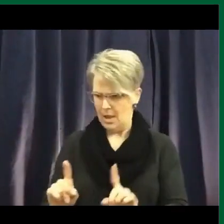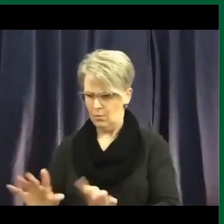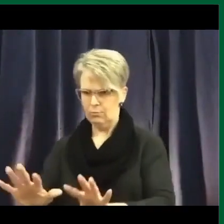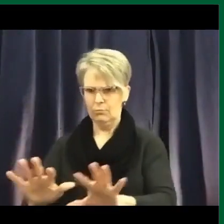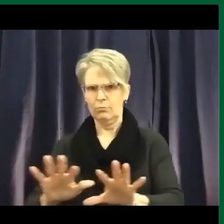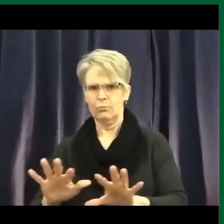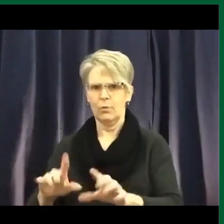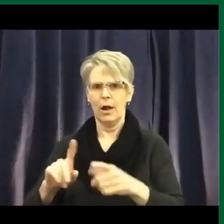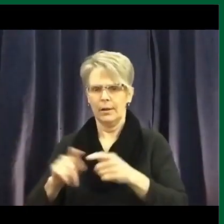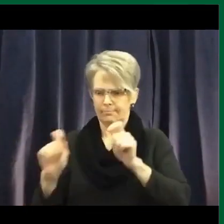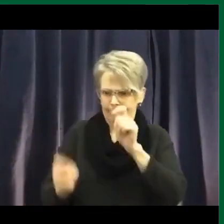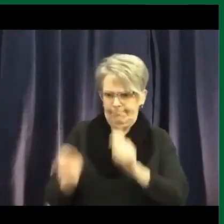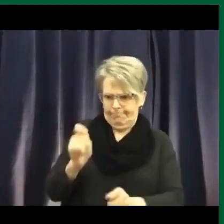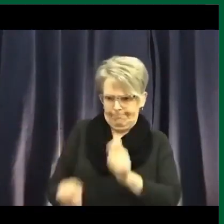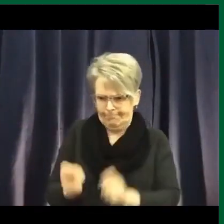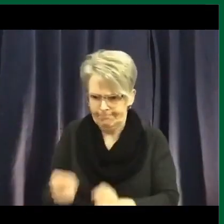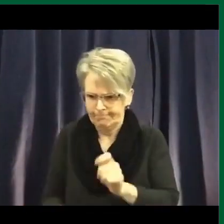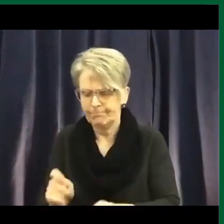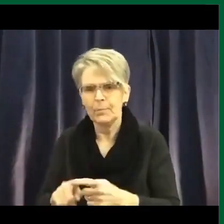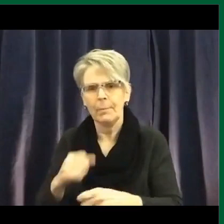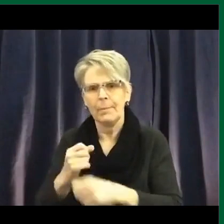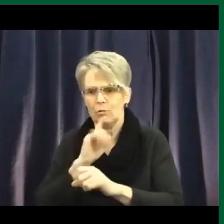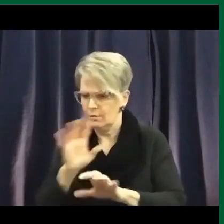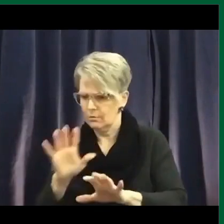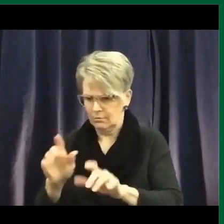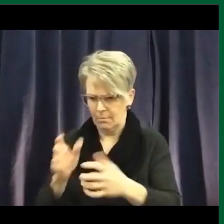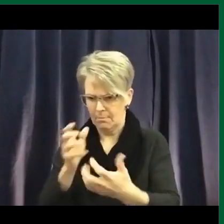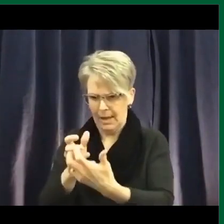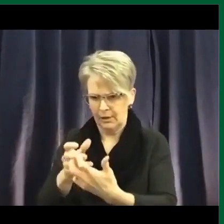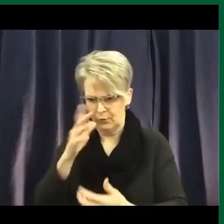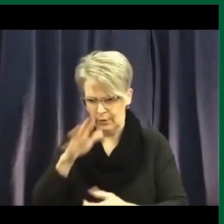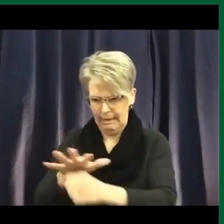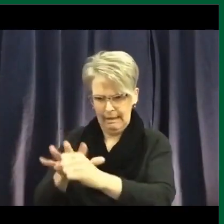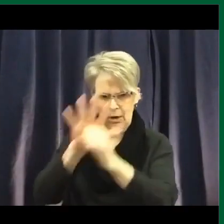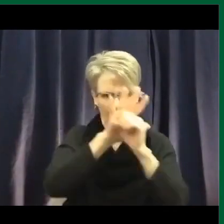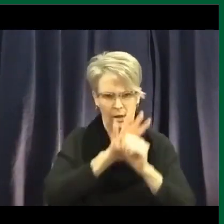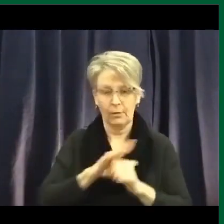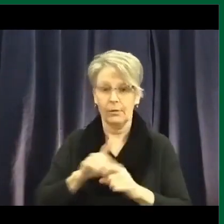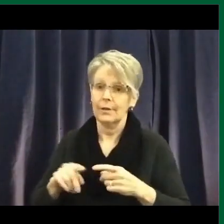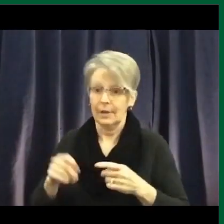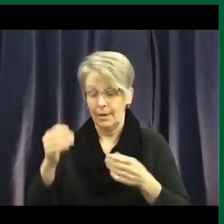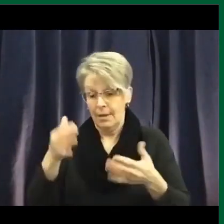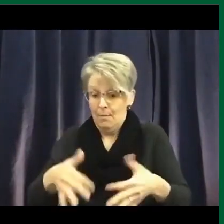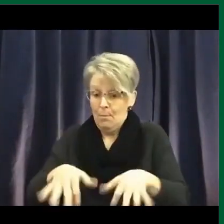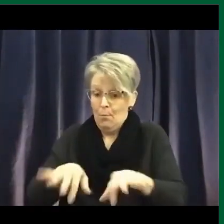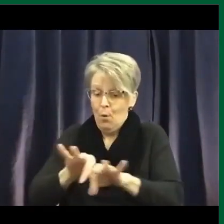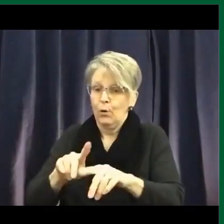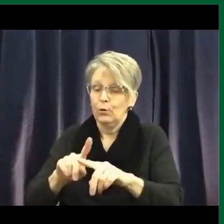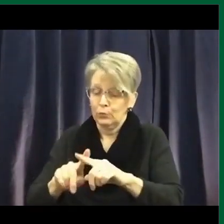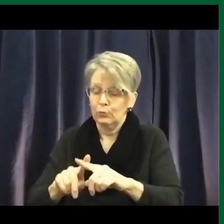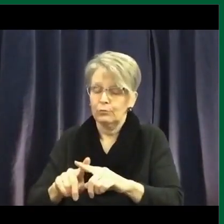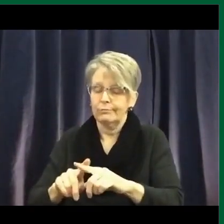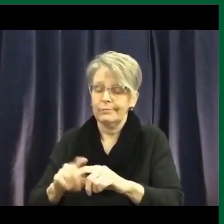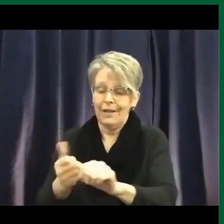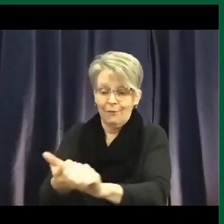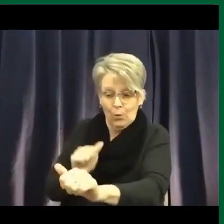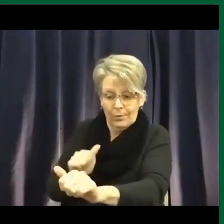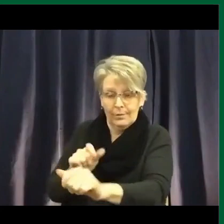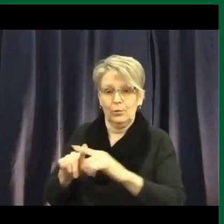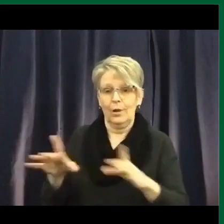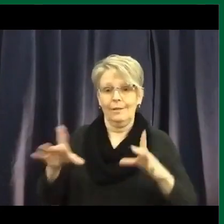public health response. But we have to remember that, prevention is the best approach, where we practice everything we've